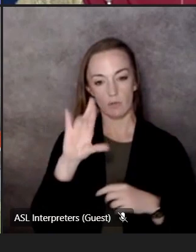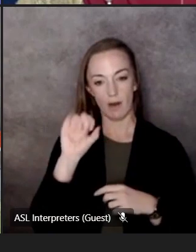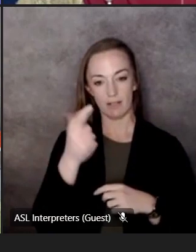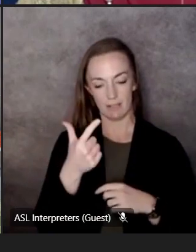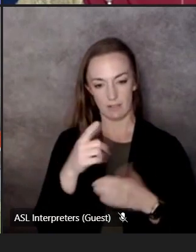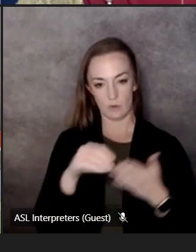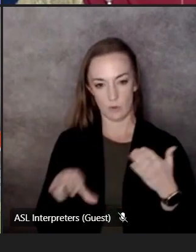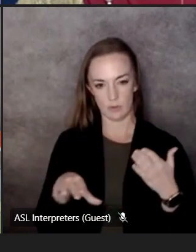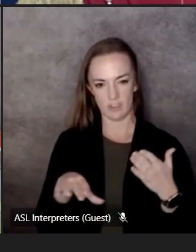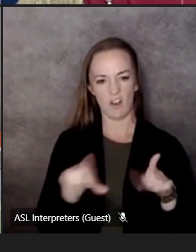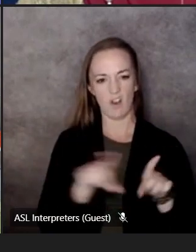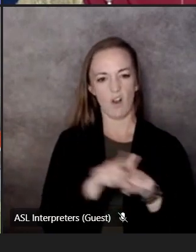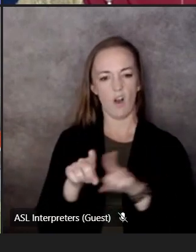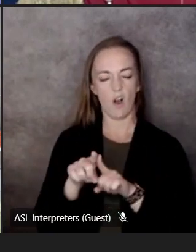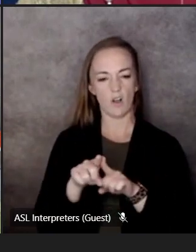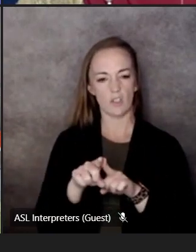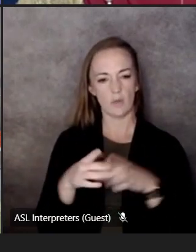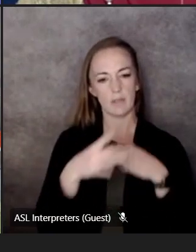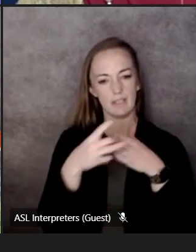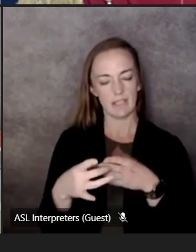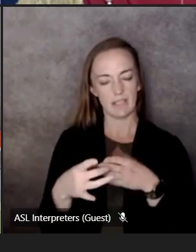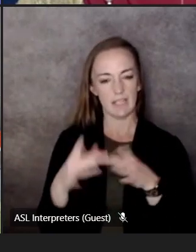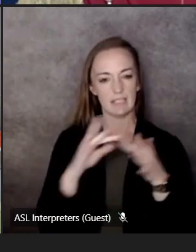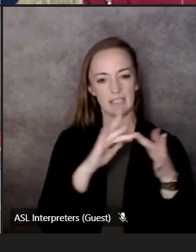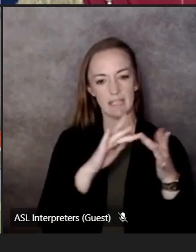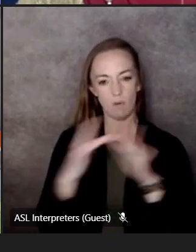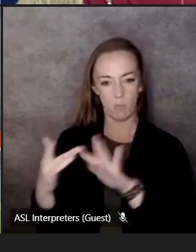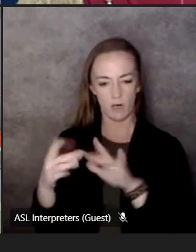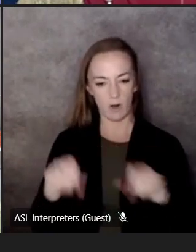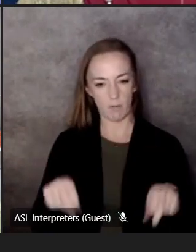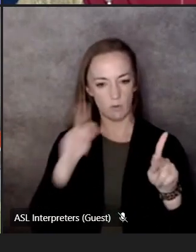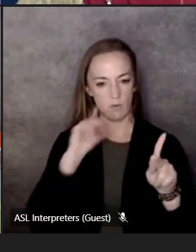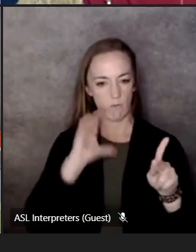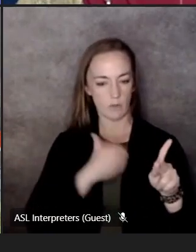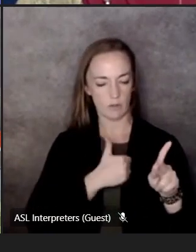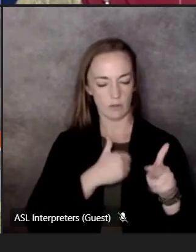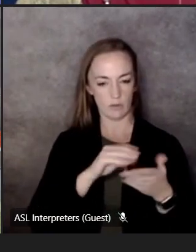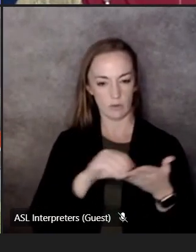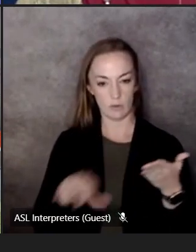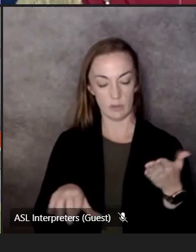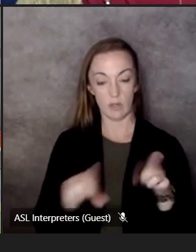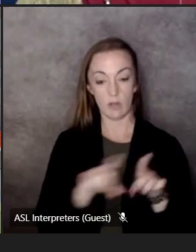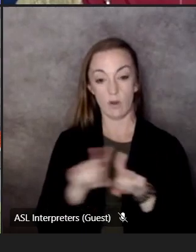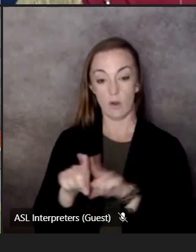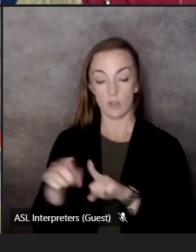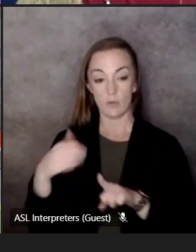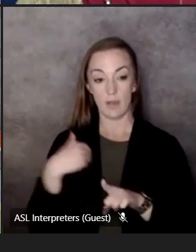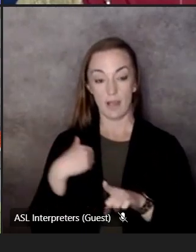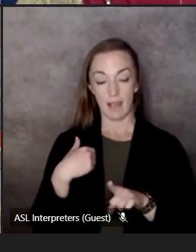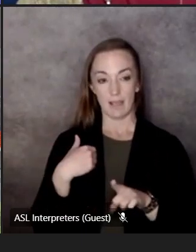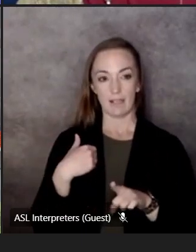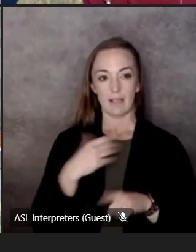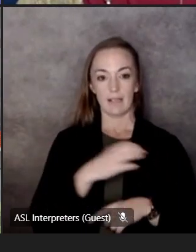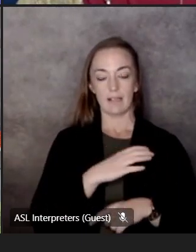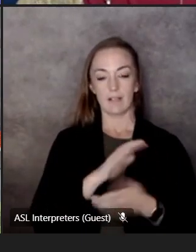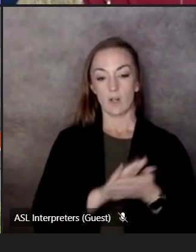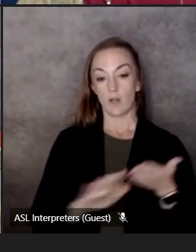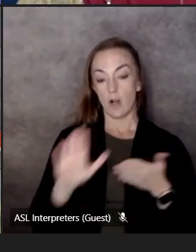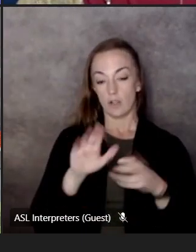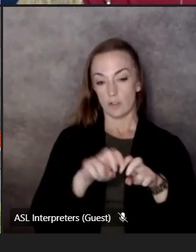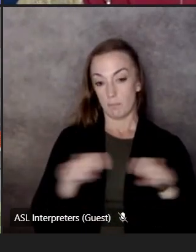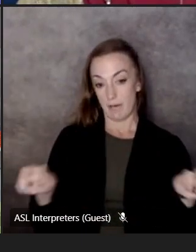networking opportunities for our students. We also had a collegiate panel of current education majors engaged in a panel